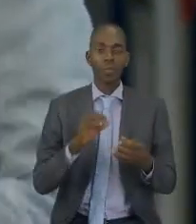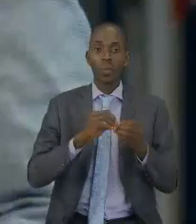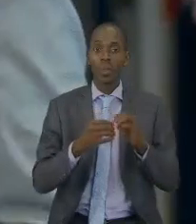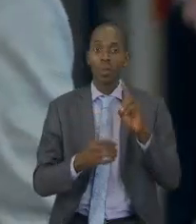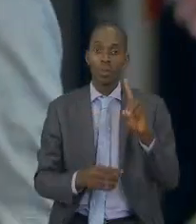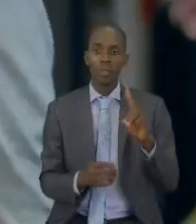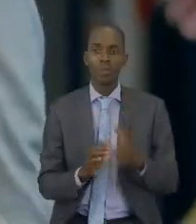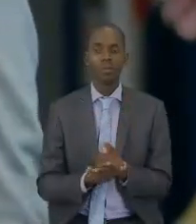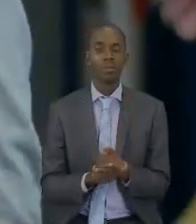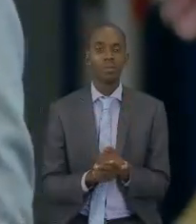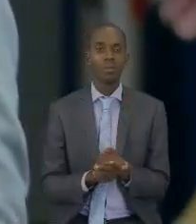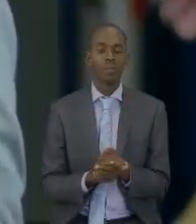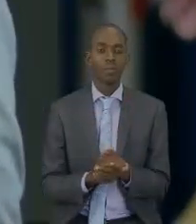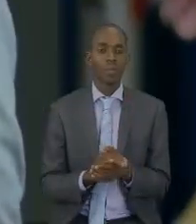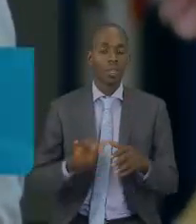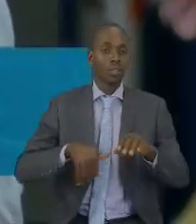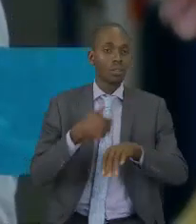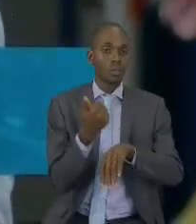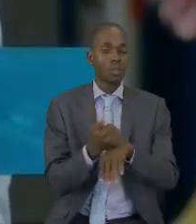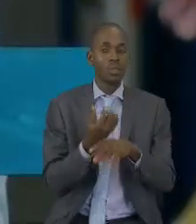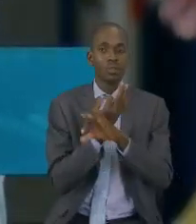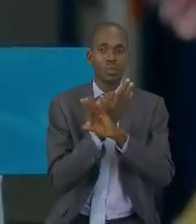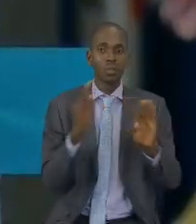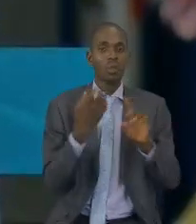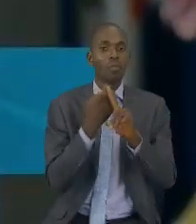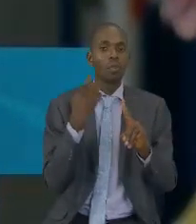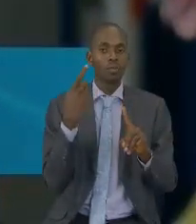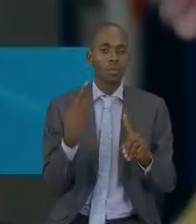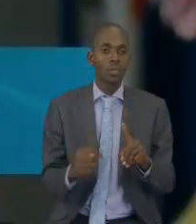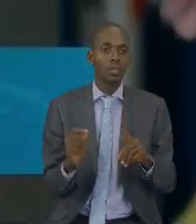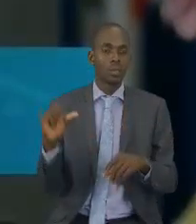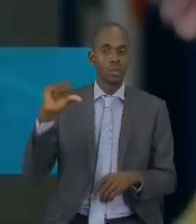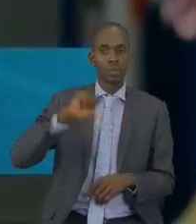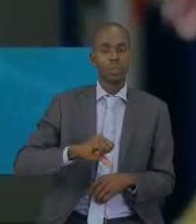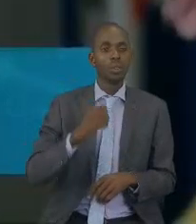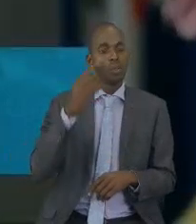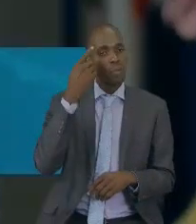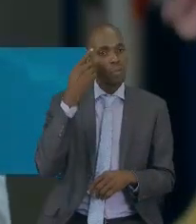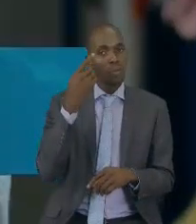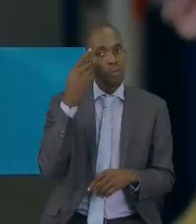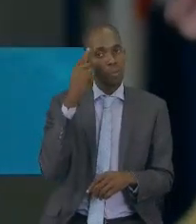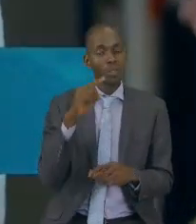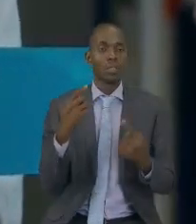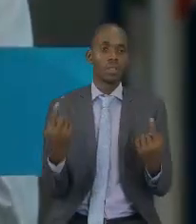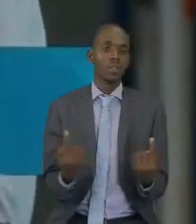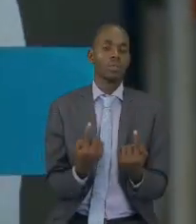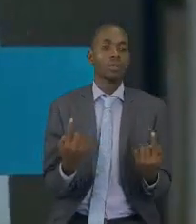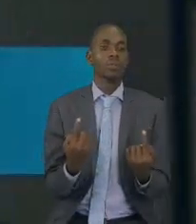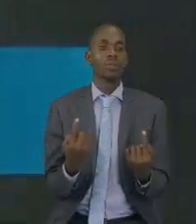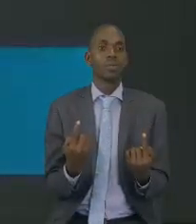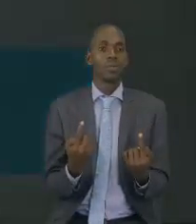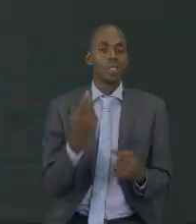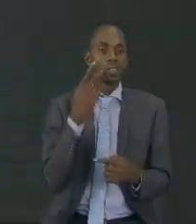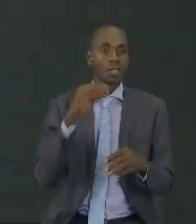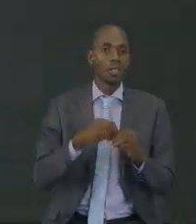one, settle freedom from the condemnation for sin. Look at